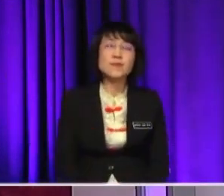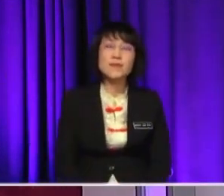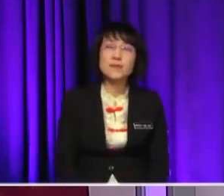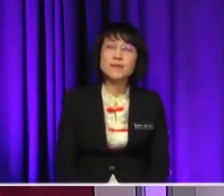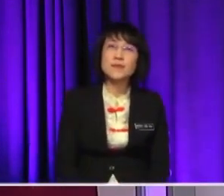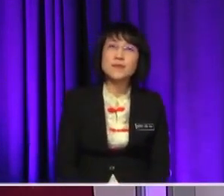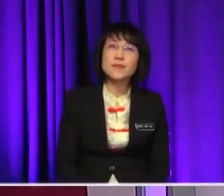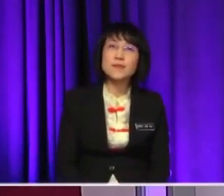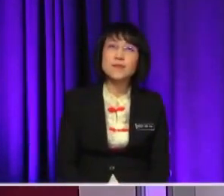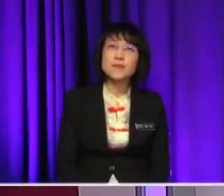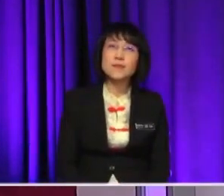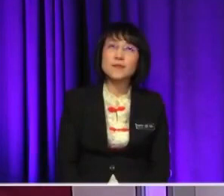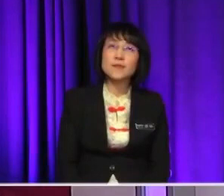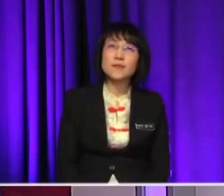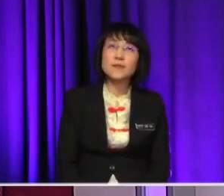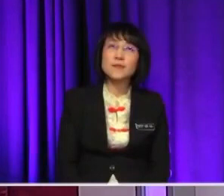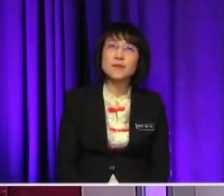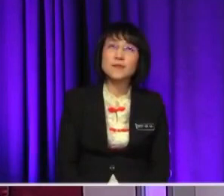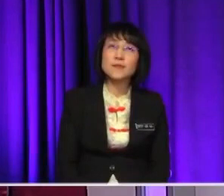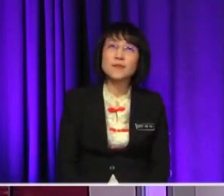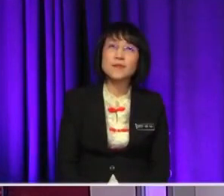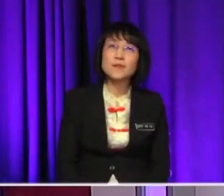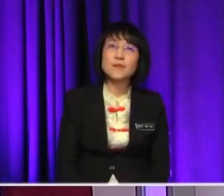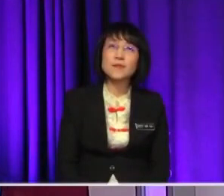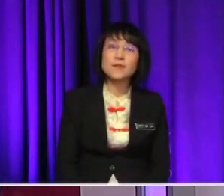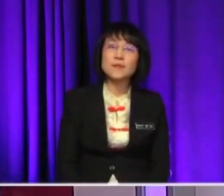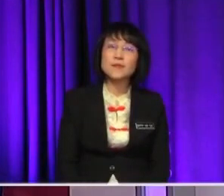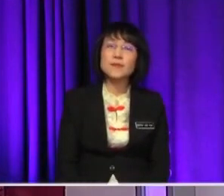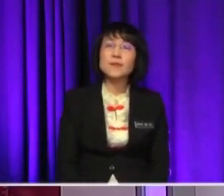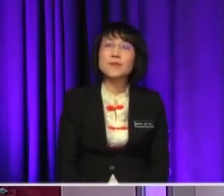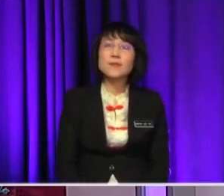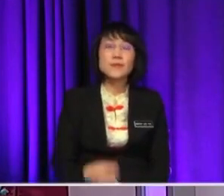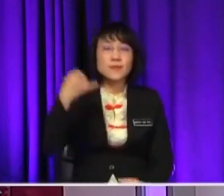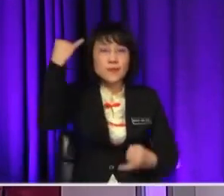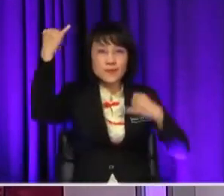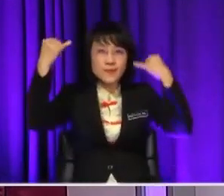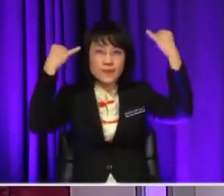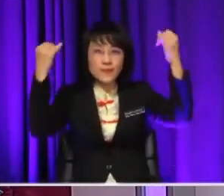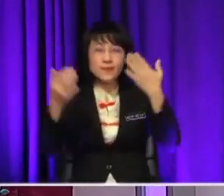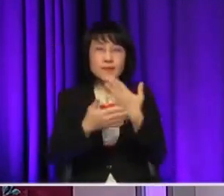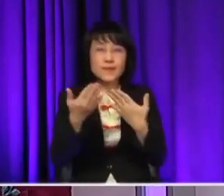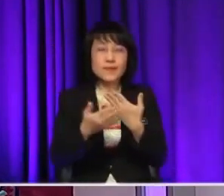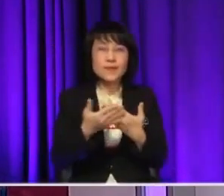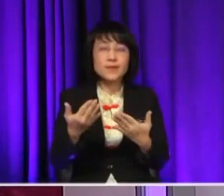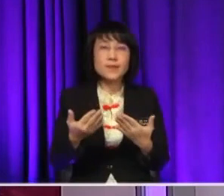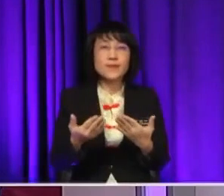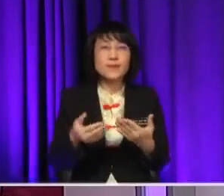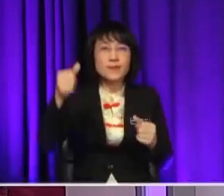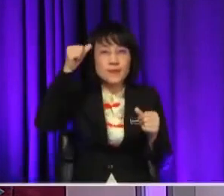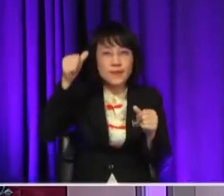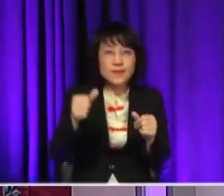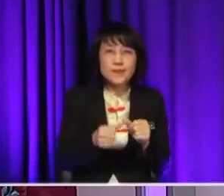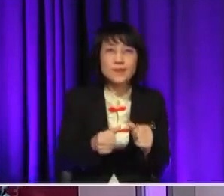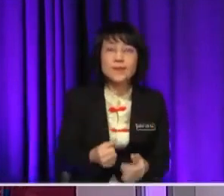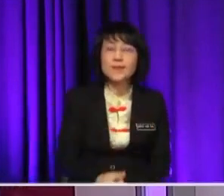Okay. Yeah, so it's an easy way to remember certain things. Like imagery, it's easy because